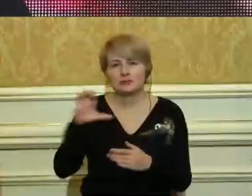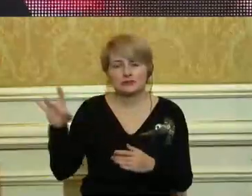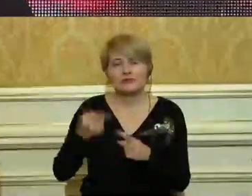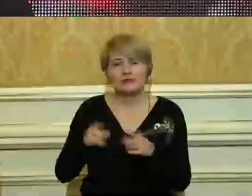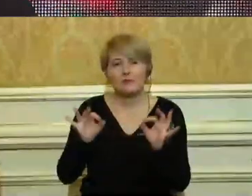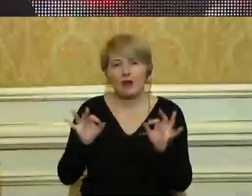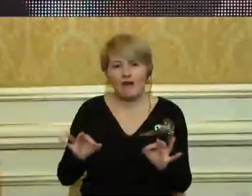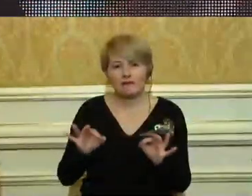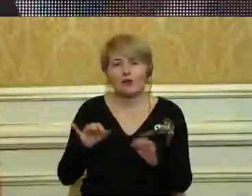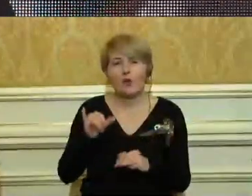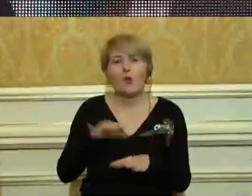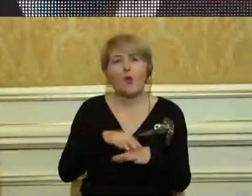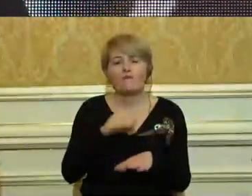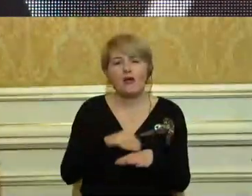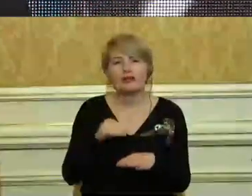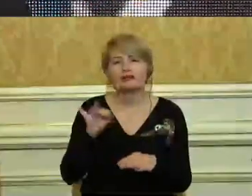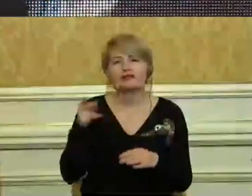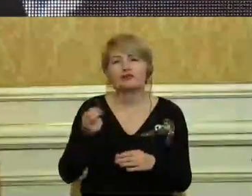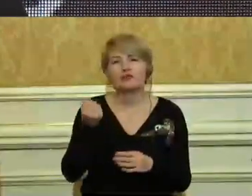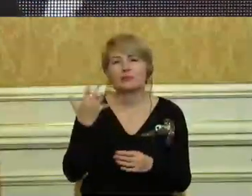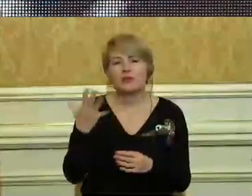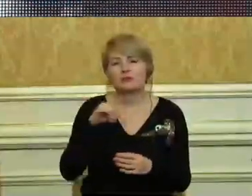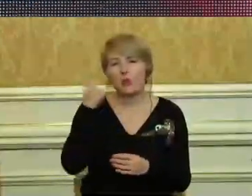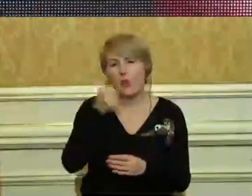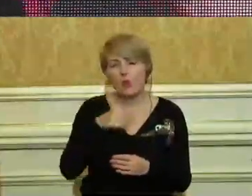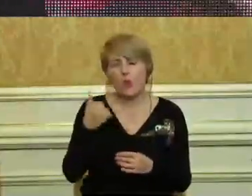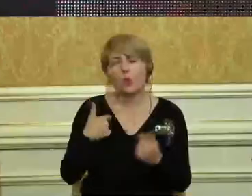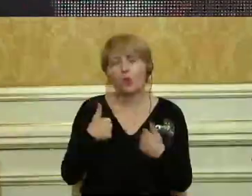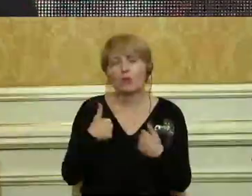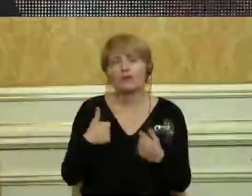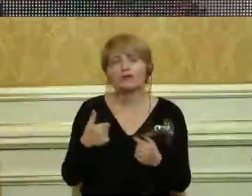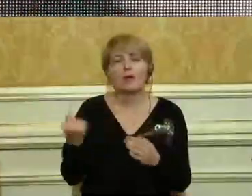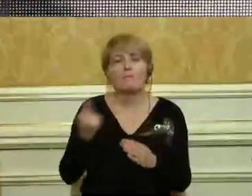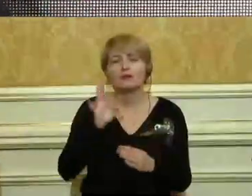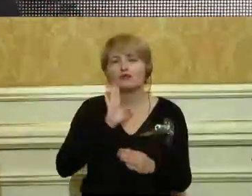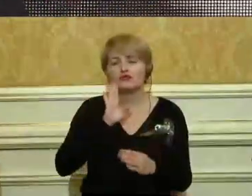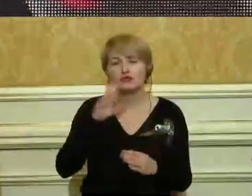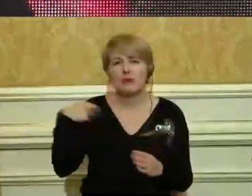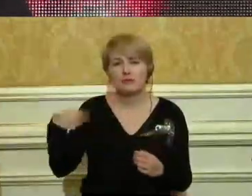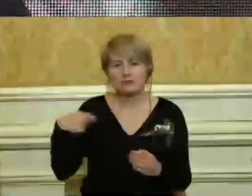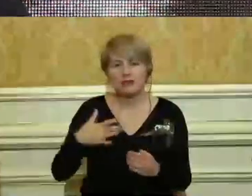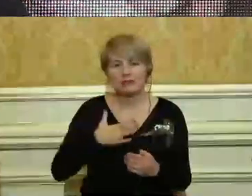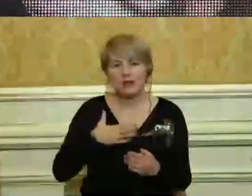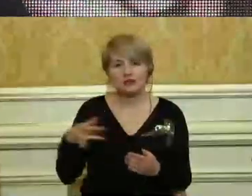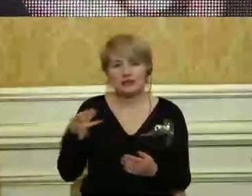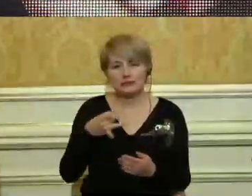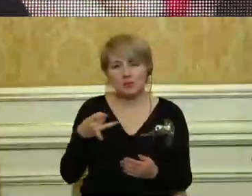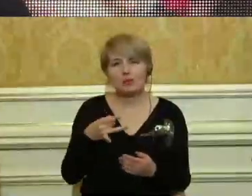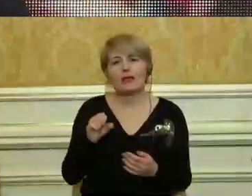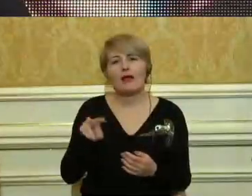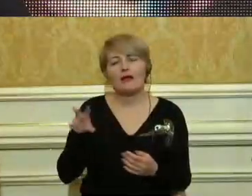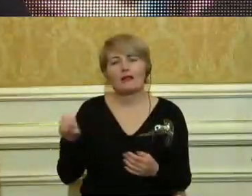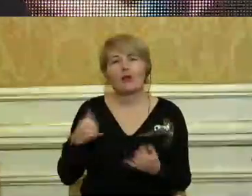Croatia since 2015 we have a first woman president of the republic, but we also had a prime